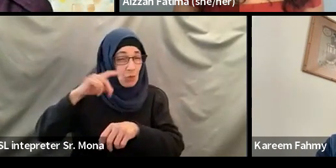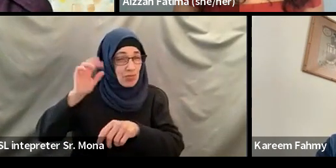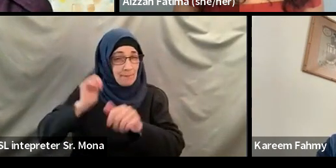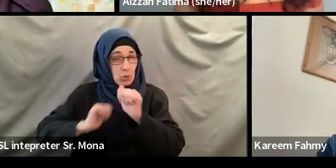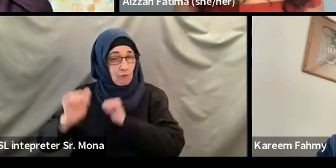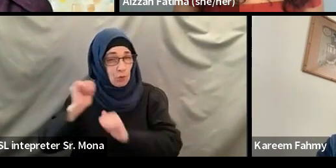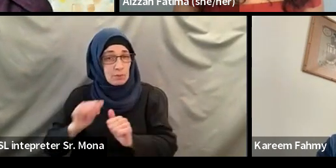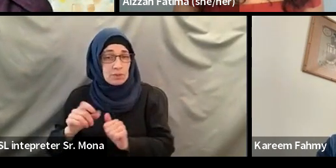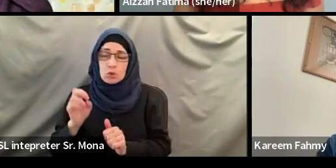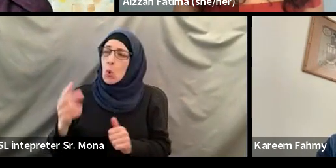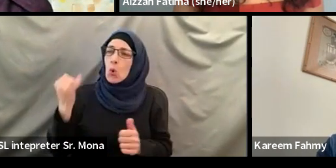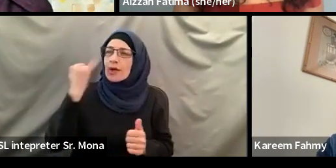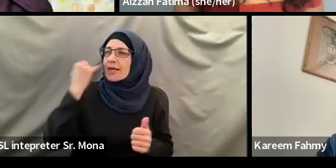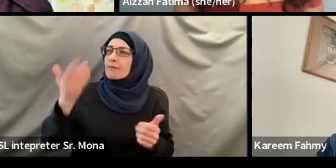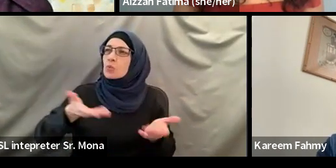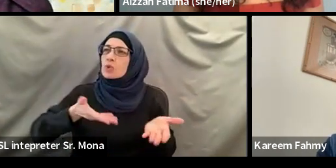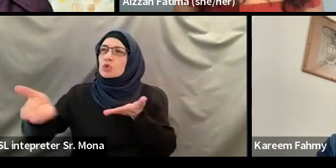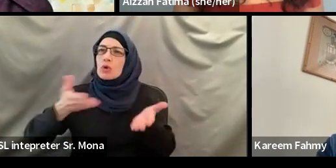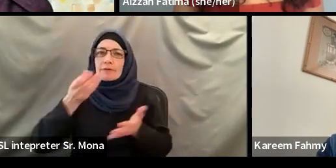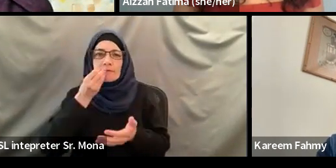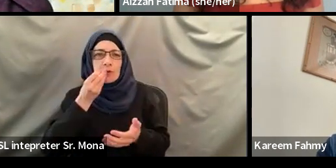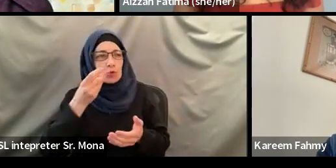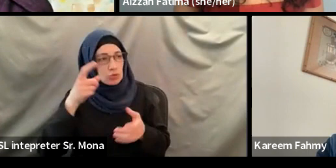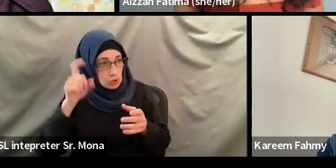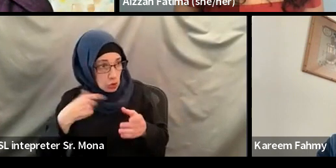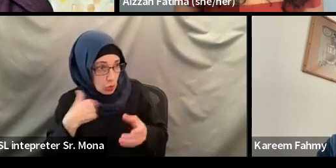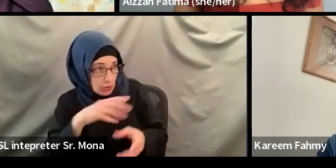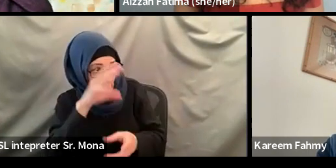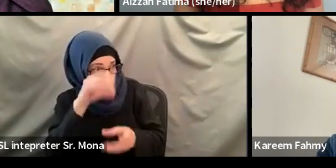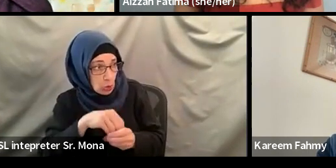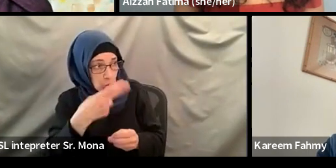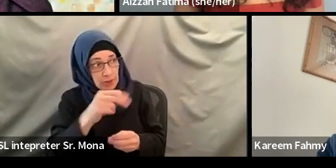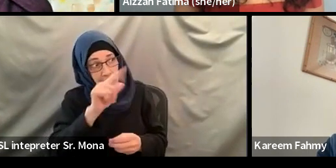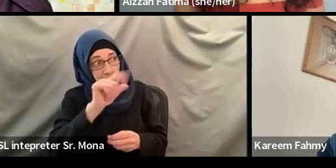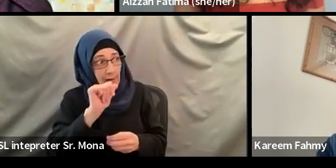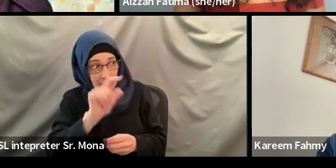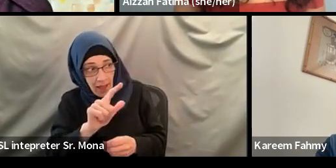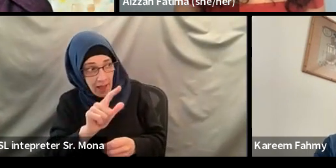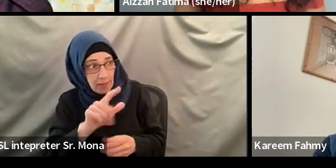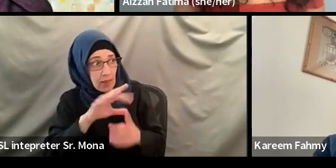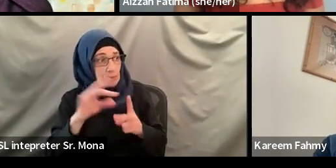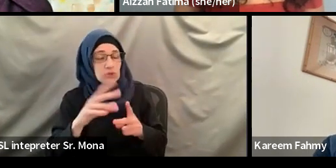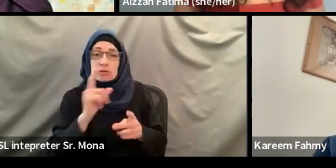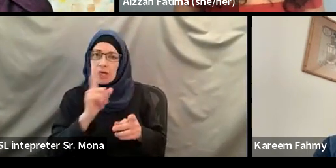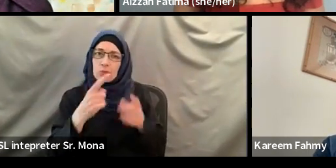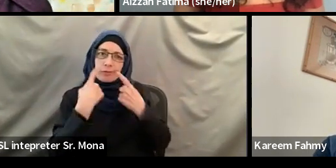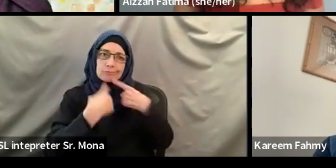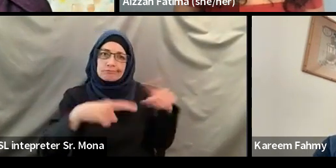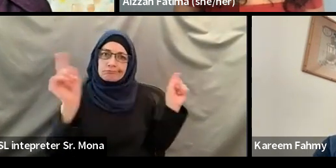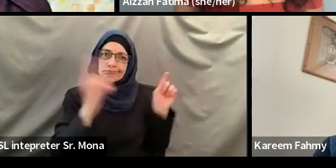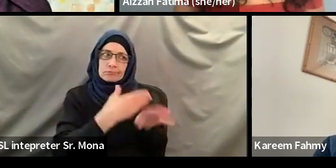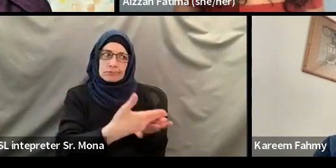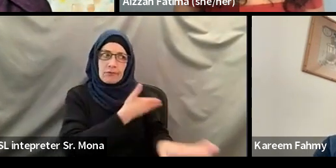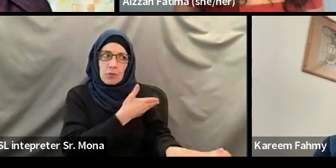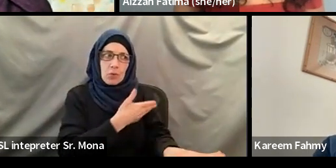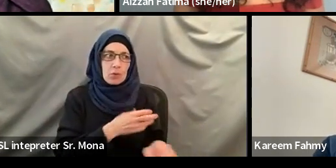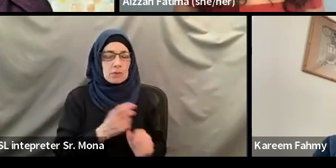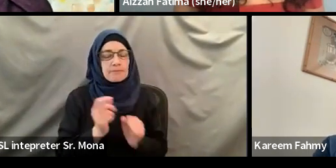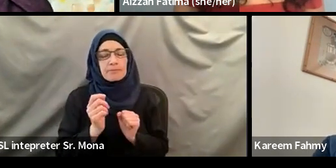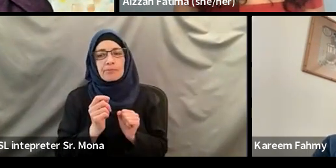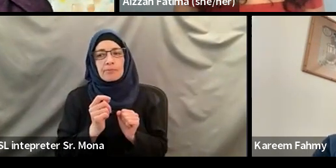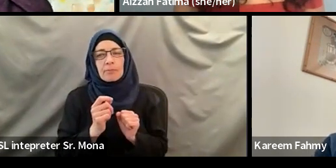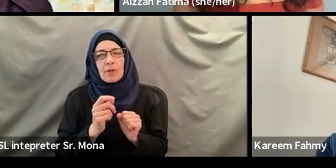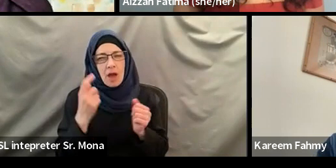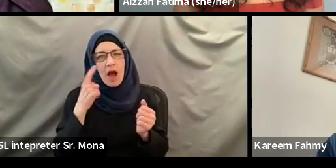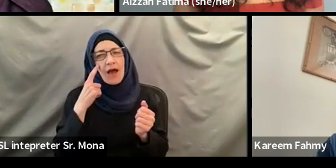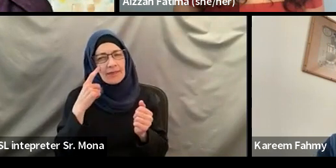we're serving food here, do we want to include halal options and even say it up front so that we know? And I think that sort